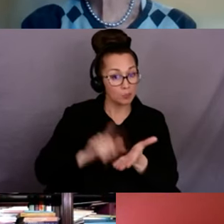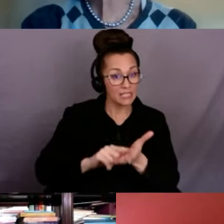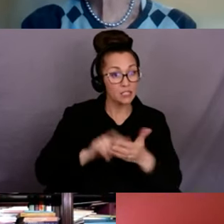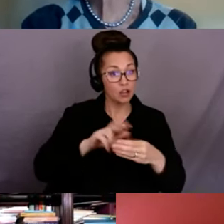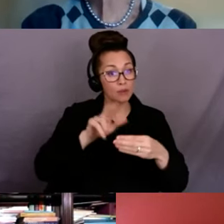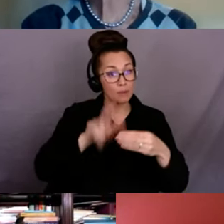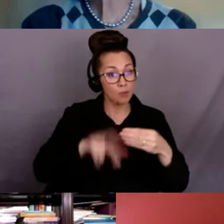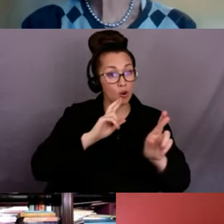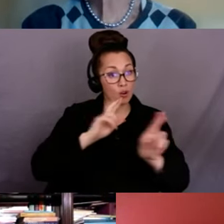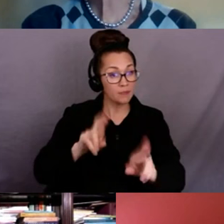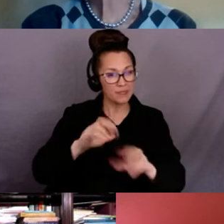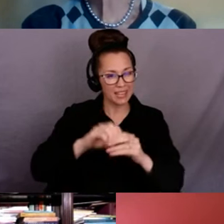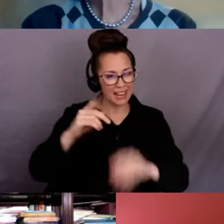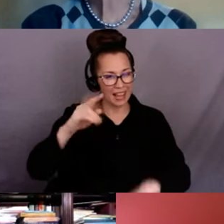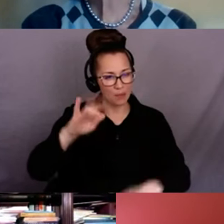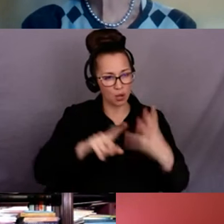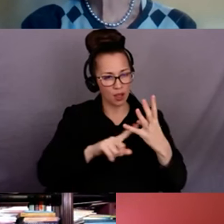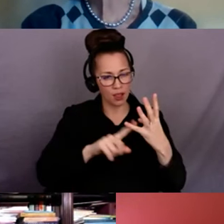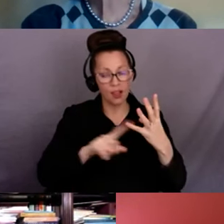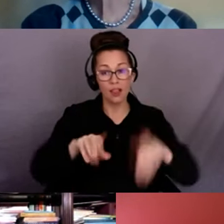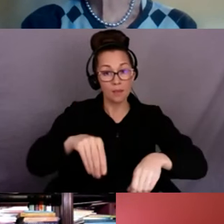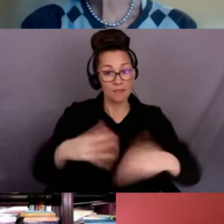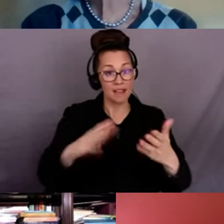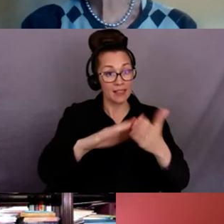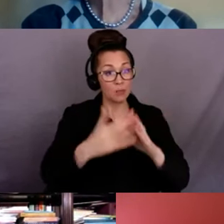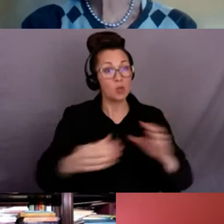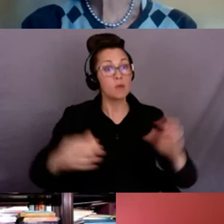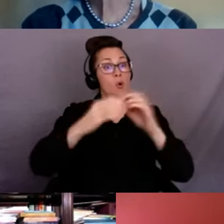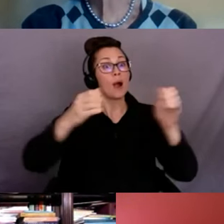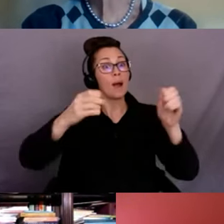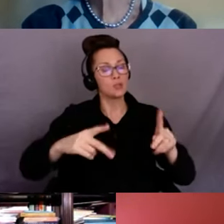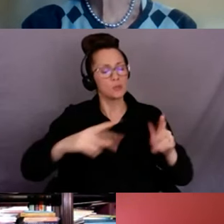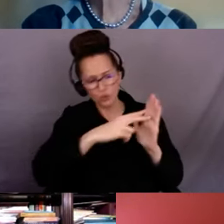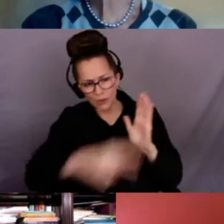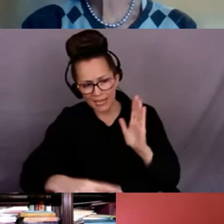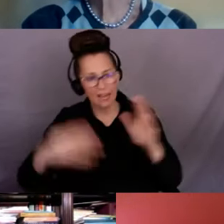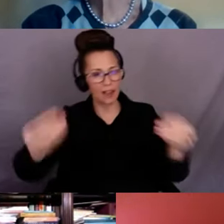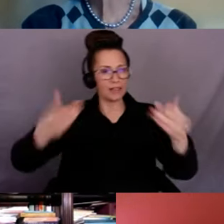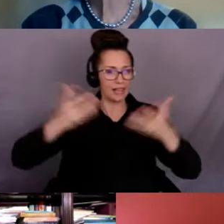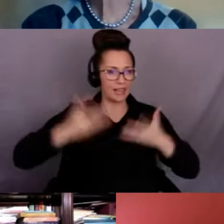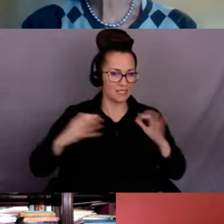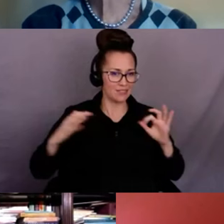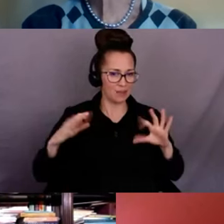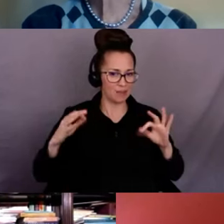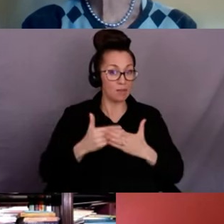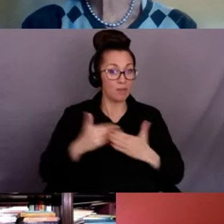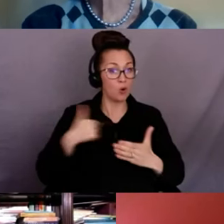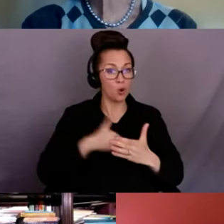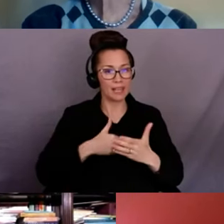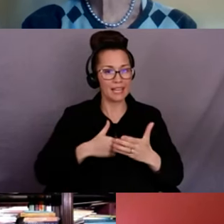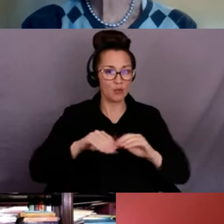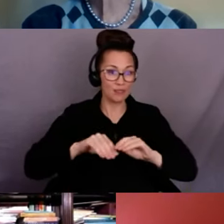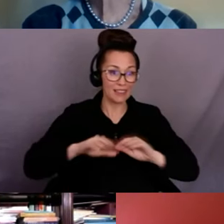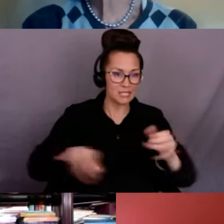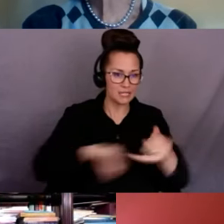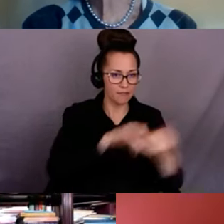then, you know, provide the community with another opportunity to provide feedback to us on our strategic plan before we release a final. And so